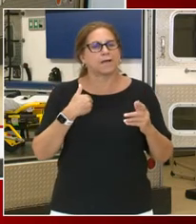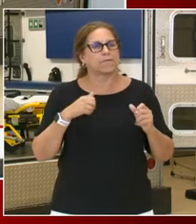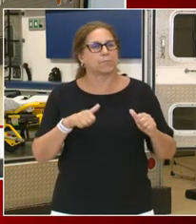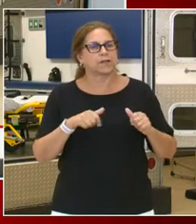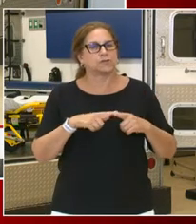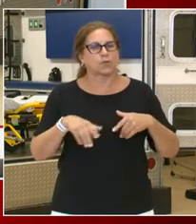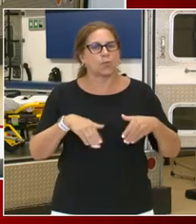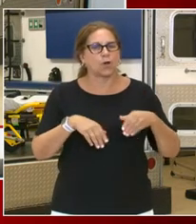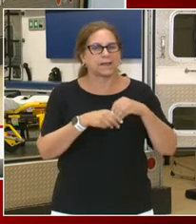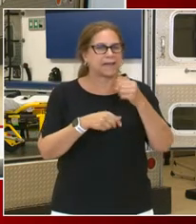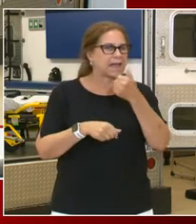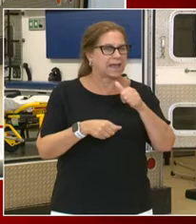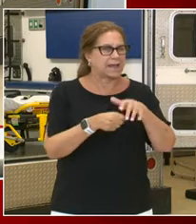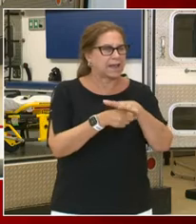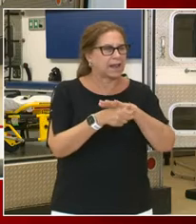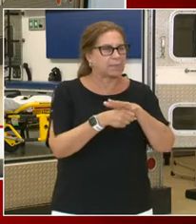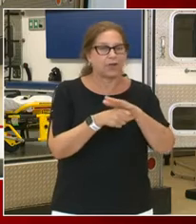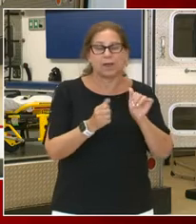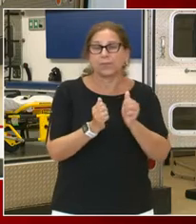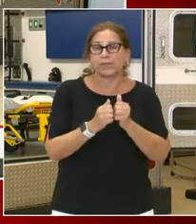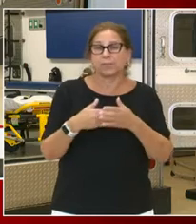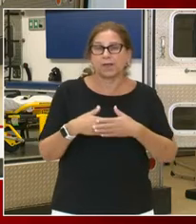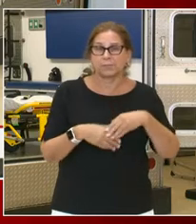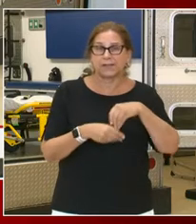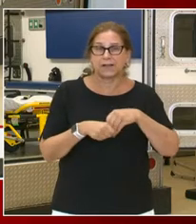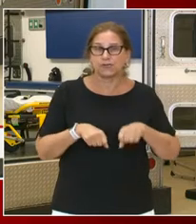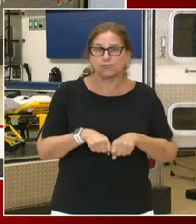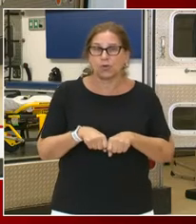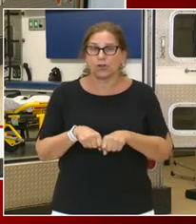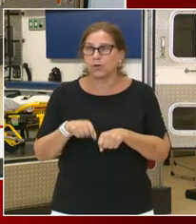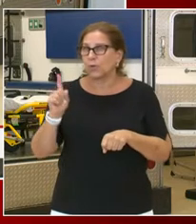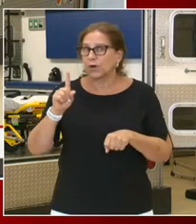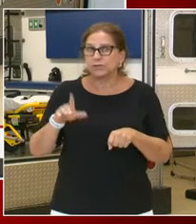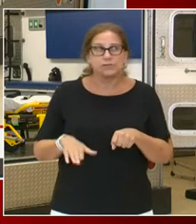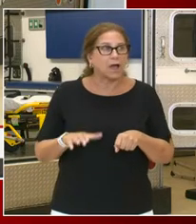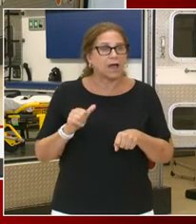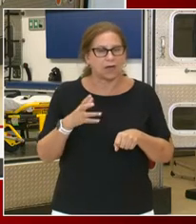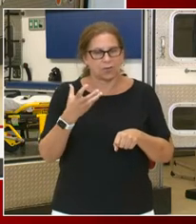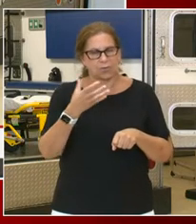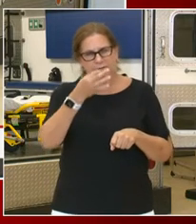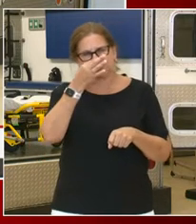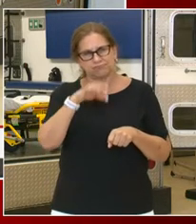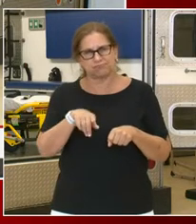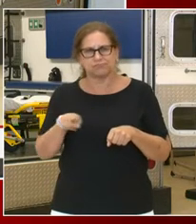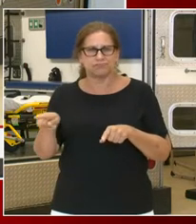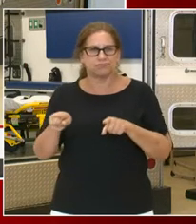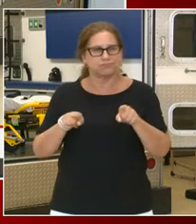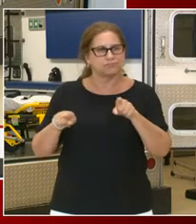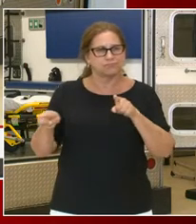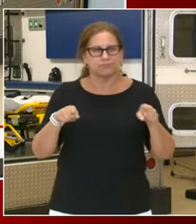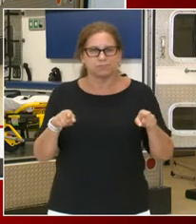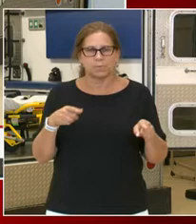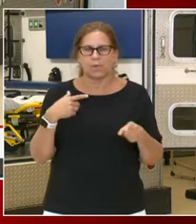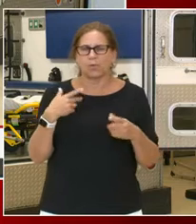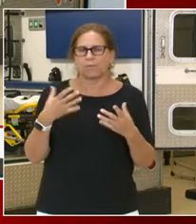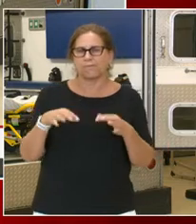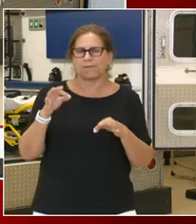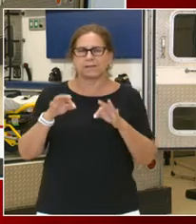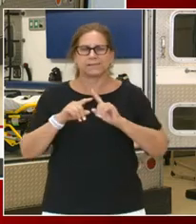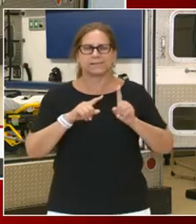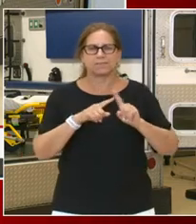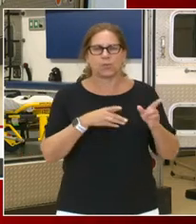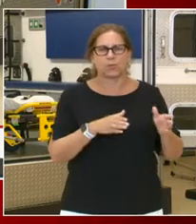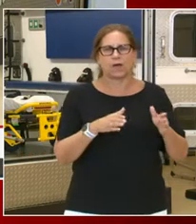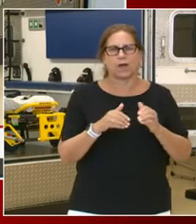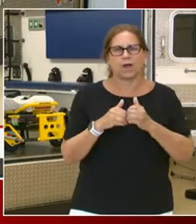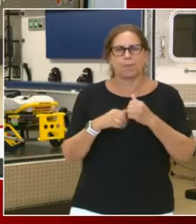which that is also tied to demand in childcare here in the district. So how are we finding ways to add more spots in more neighborhoods, and while also making